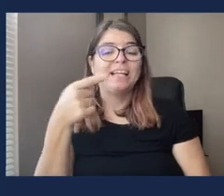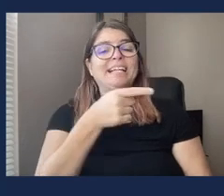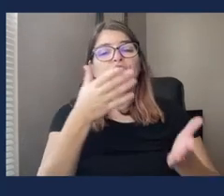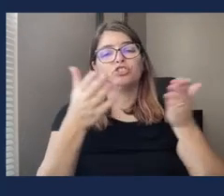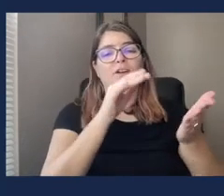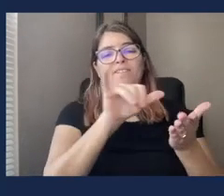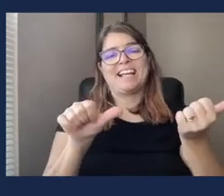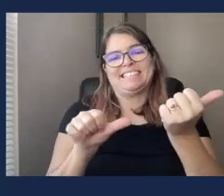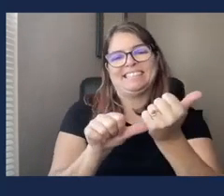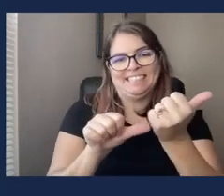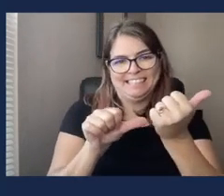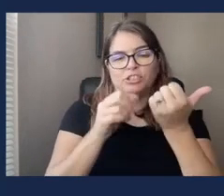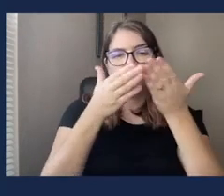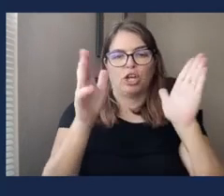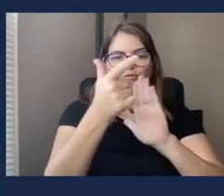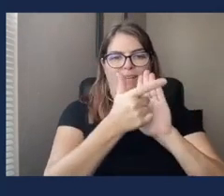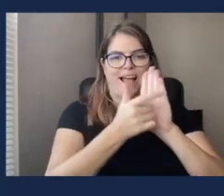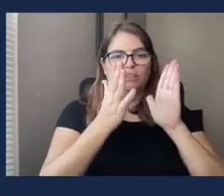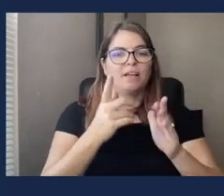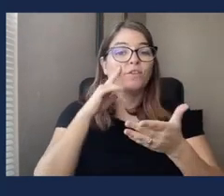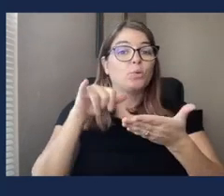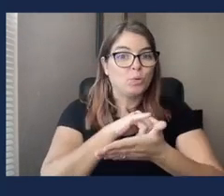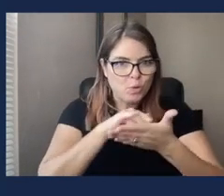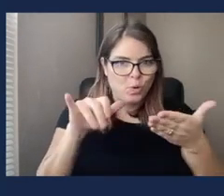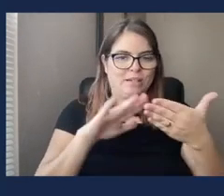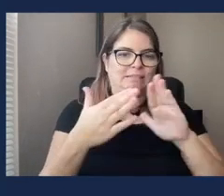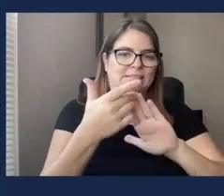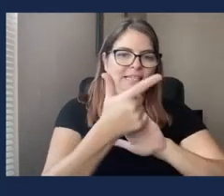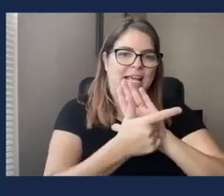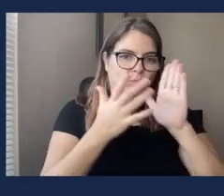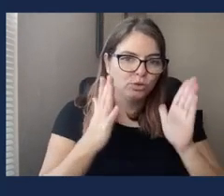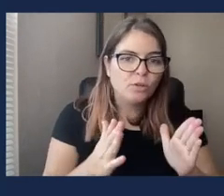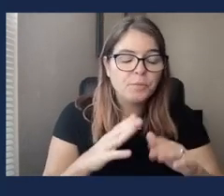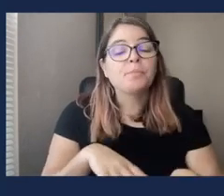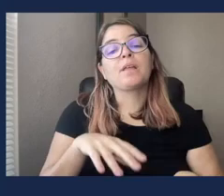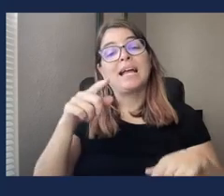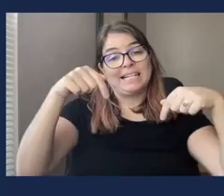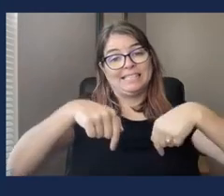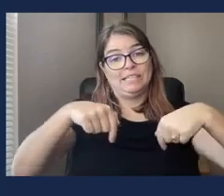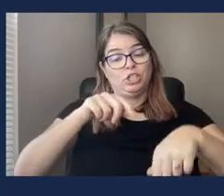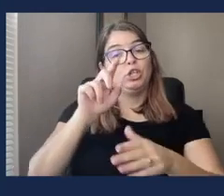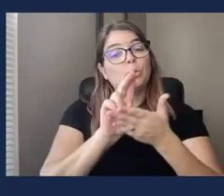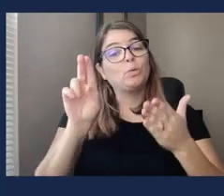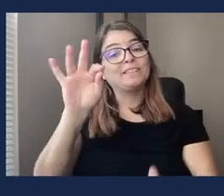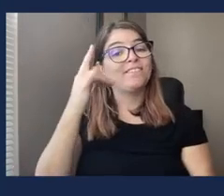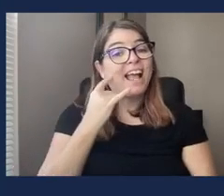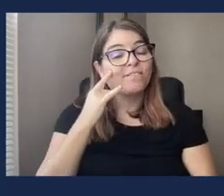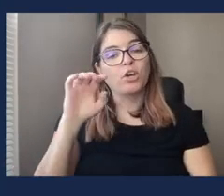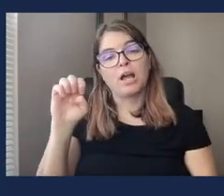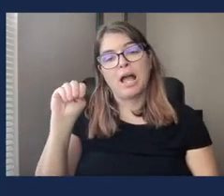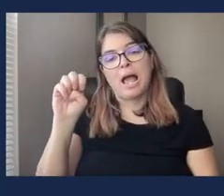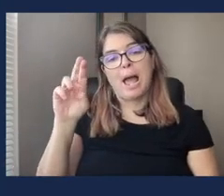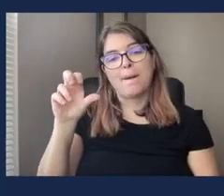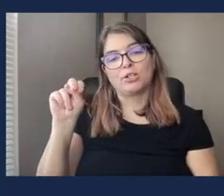Assistant General Counsel to the New York City Council. And here at the University of California, Emerson was a